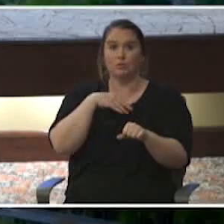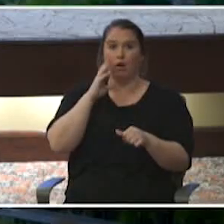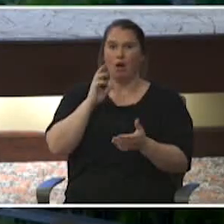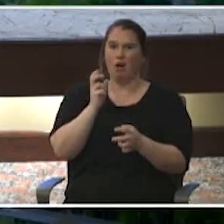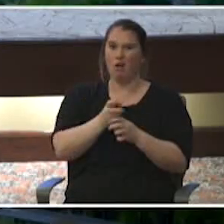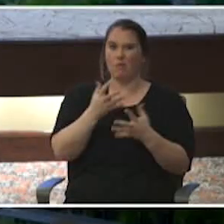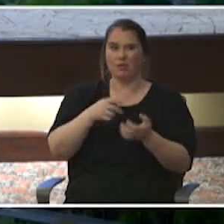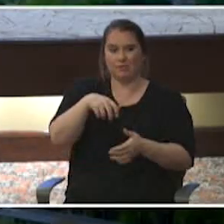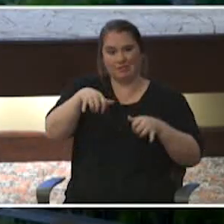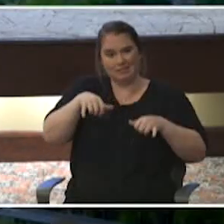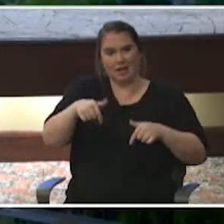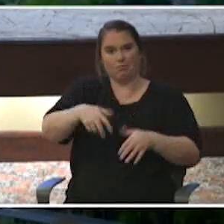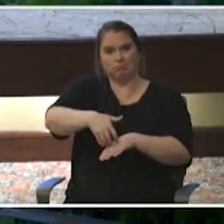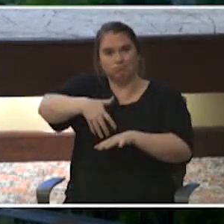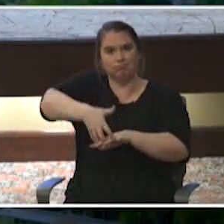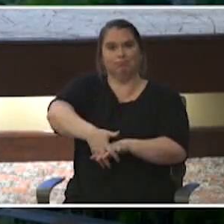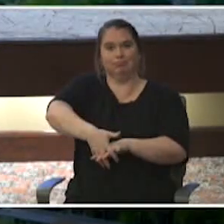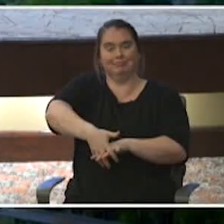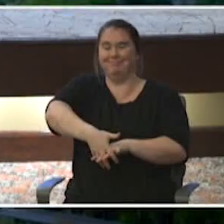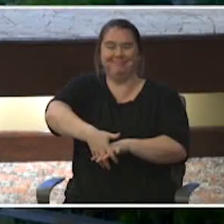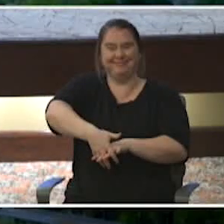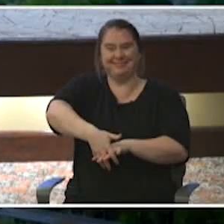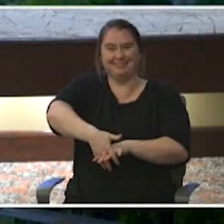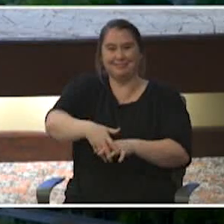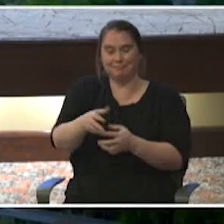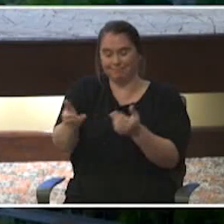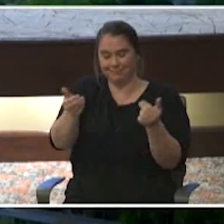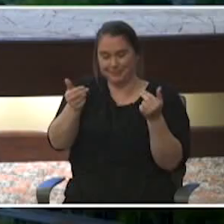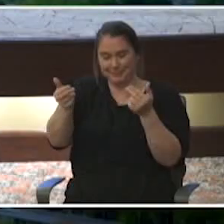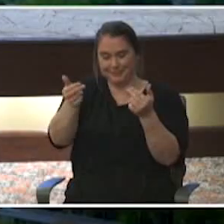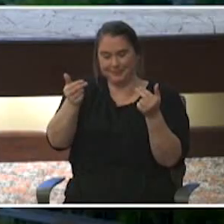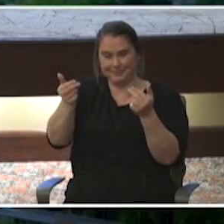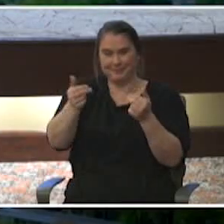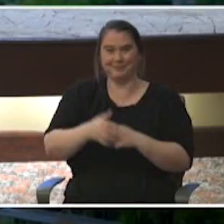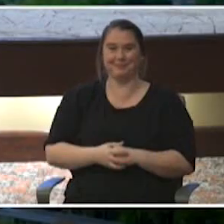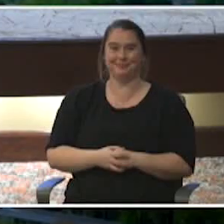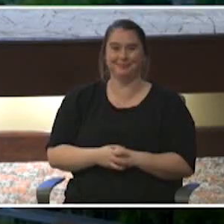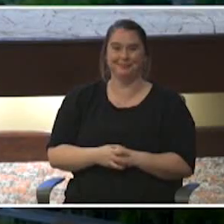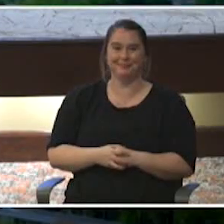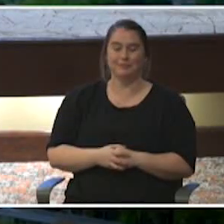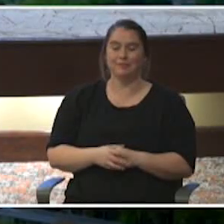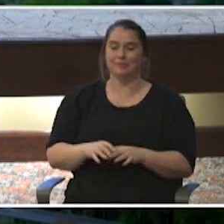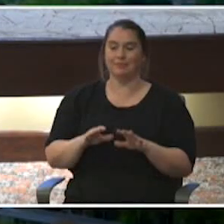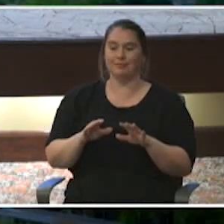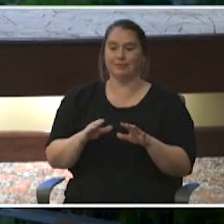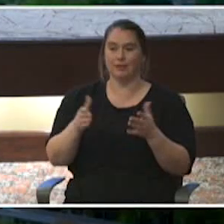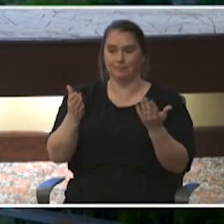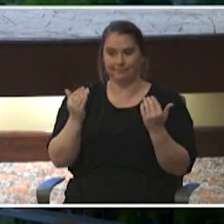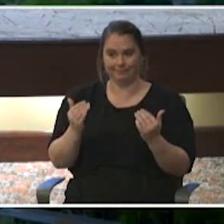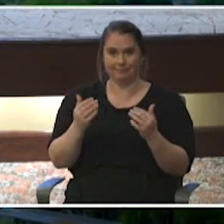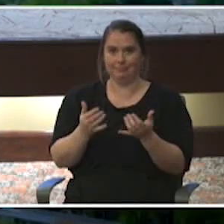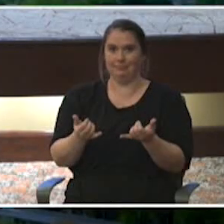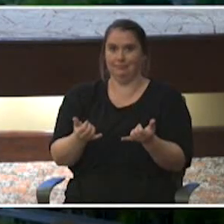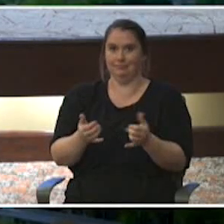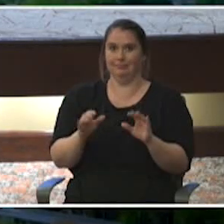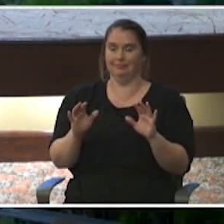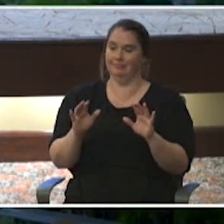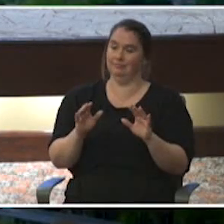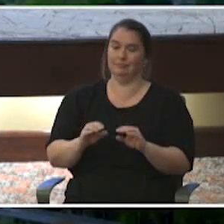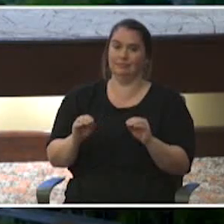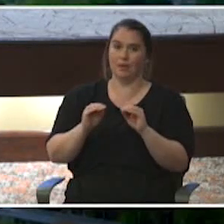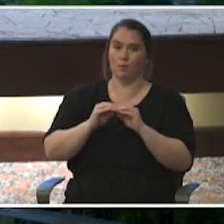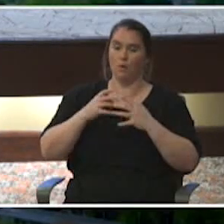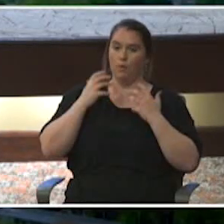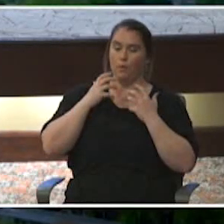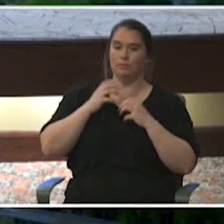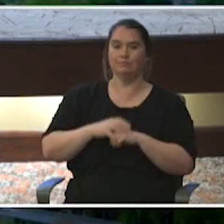What did Dale Fizzler get here? Yeah, I know it. The spirit of Fissler is with us today. We don't have